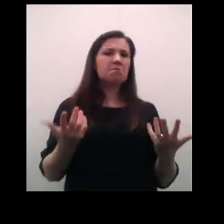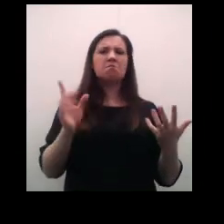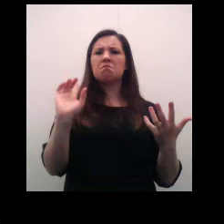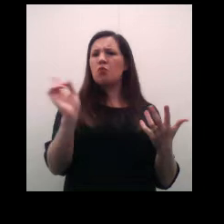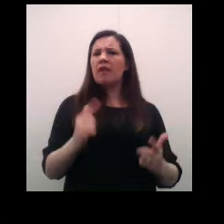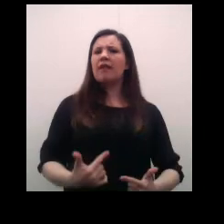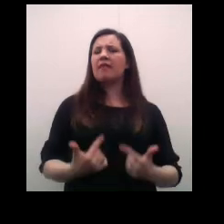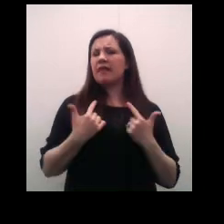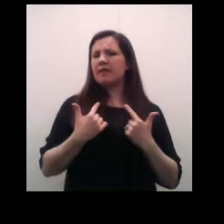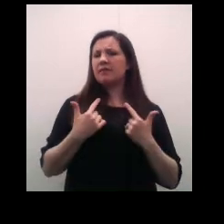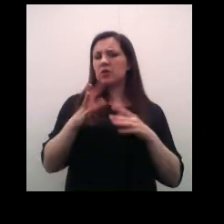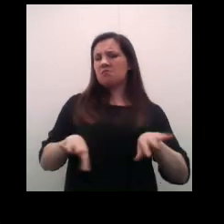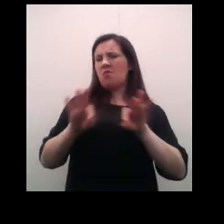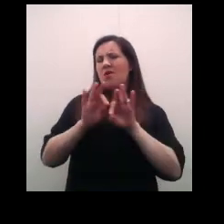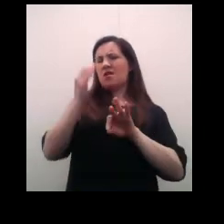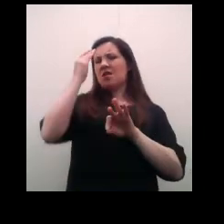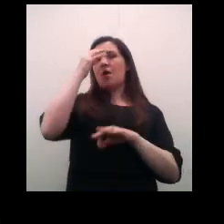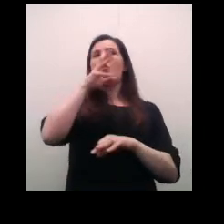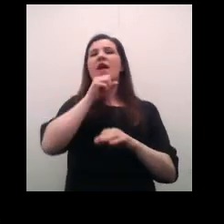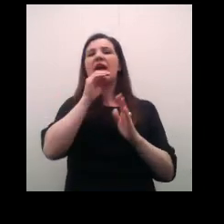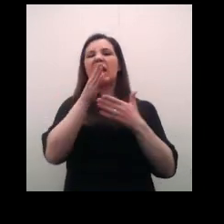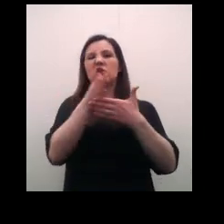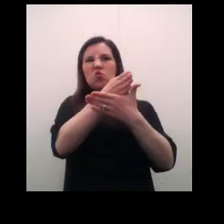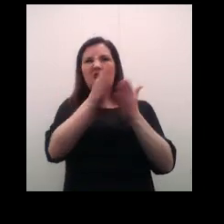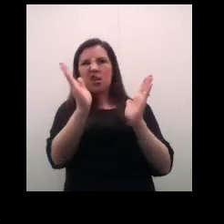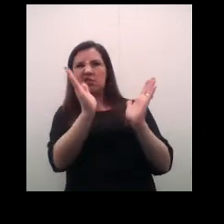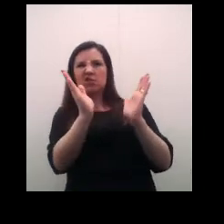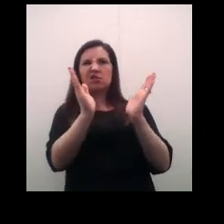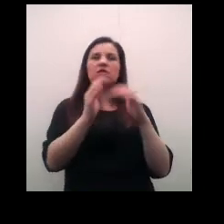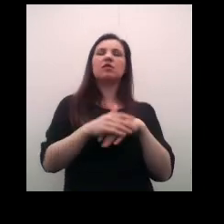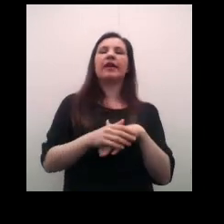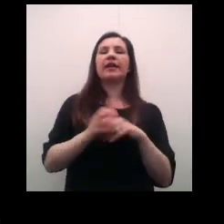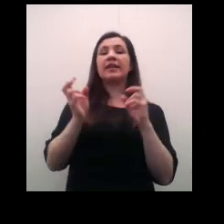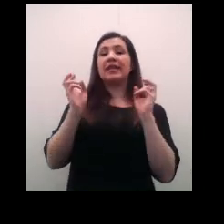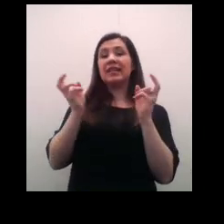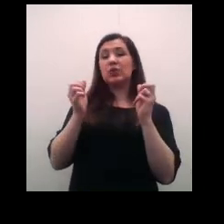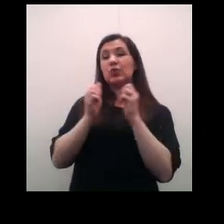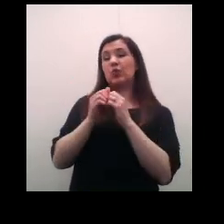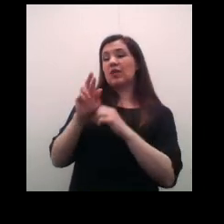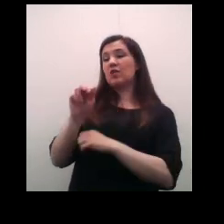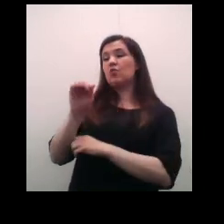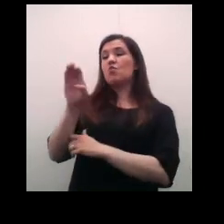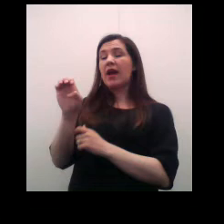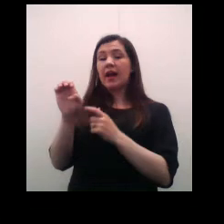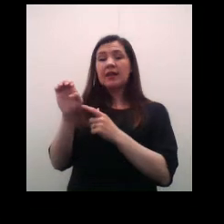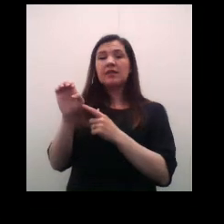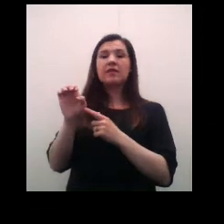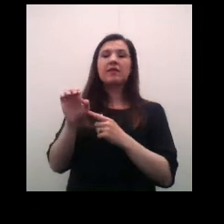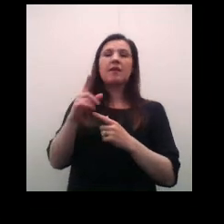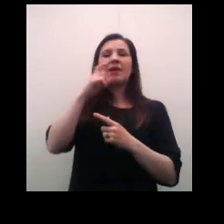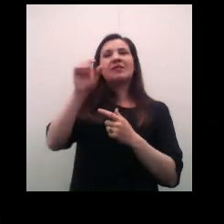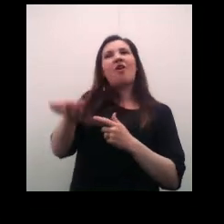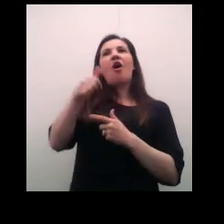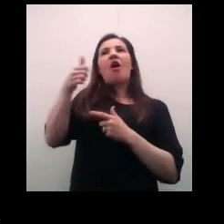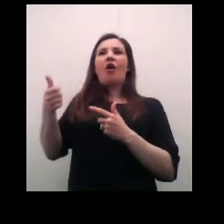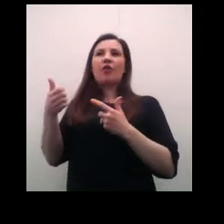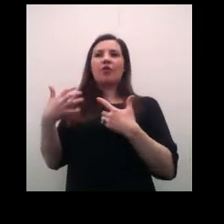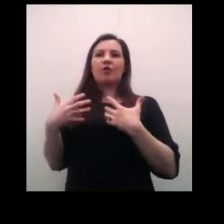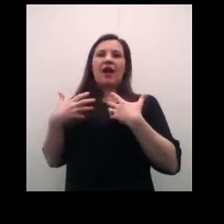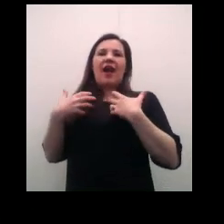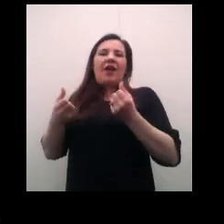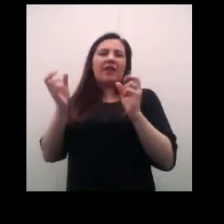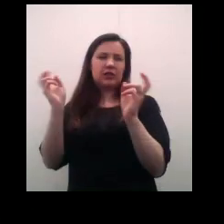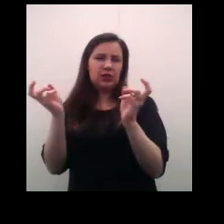So it's good to know the age range. It's good to know the issues also associated with race because of comorbidity issues. And as we talk